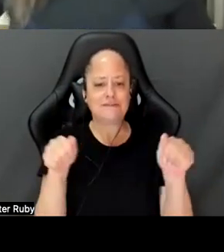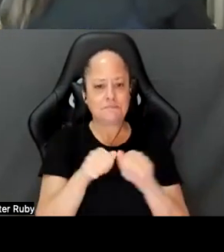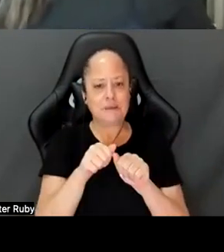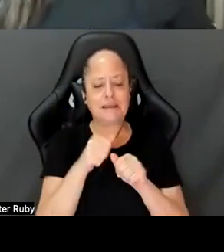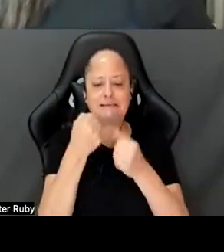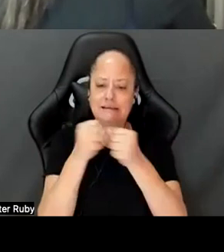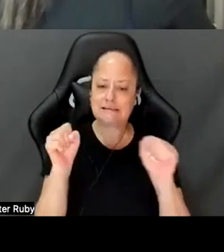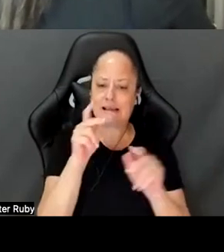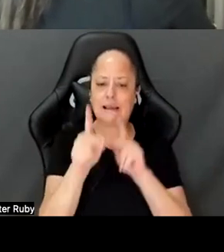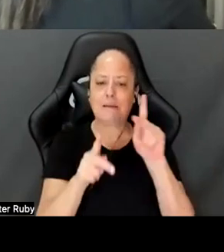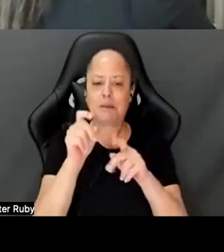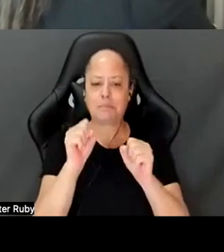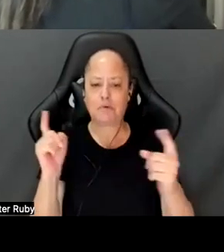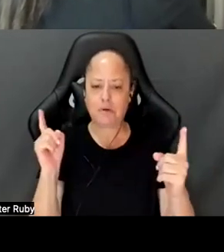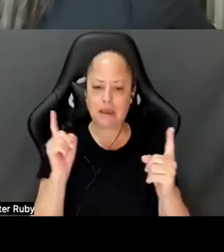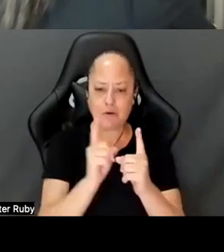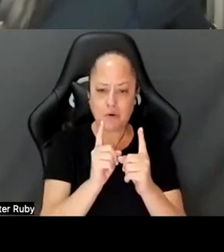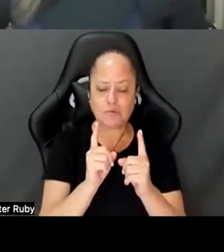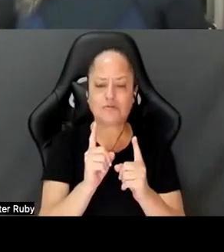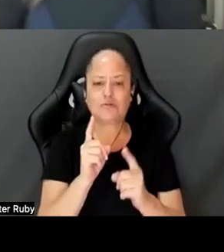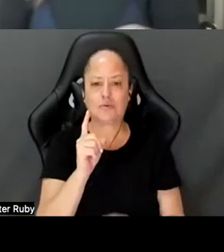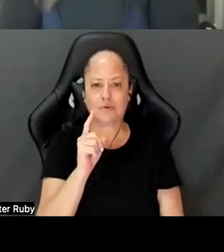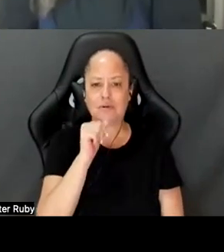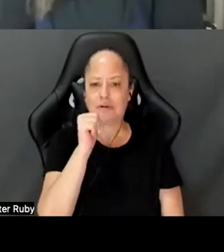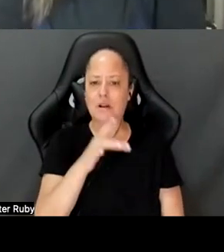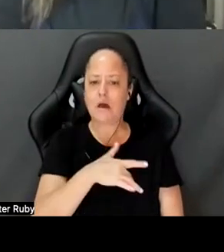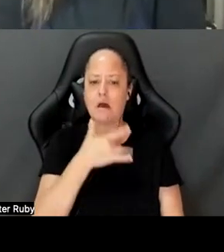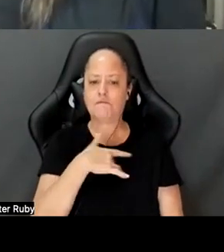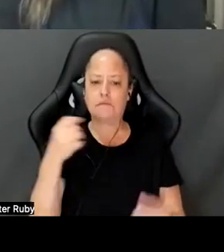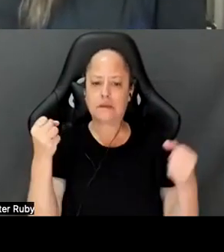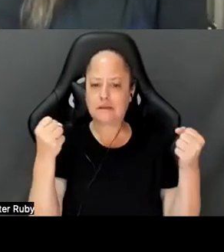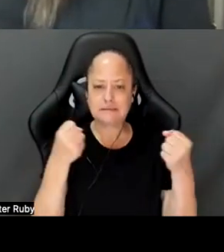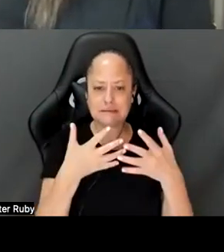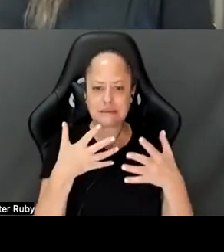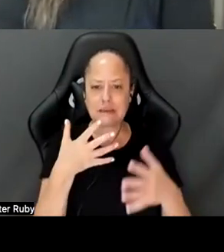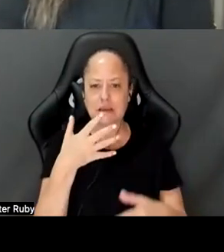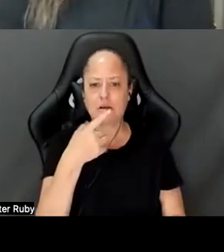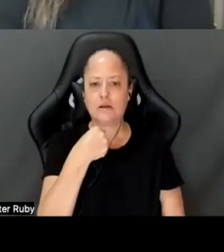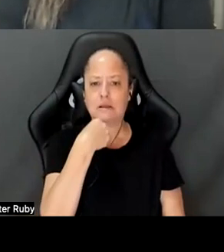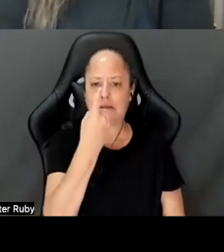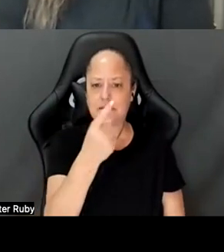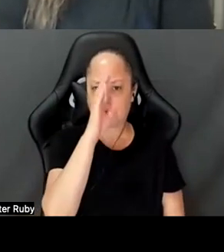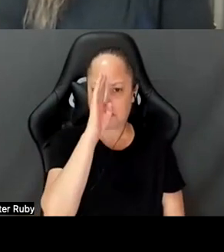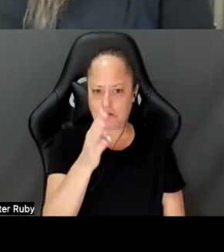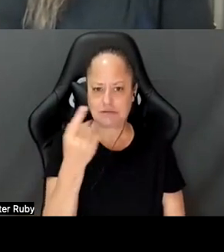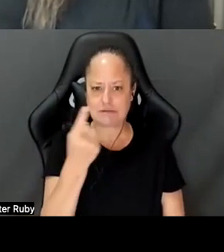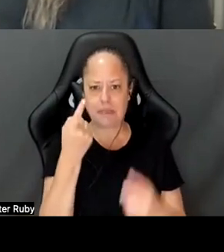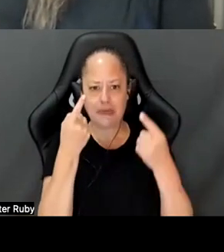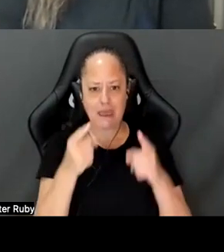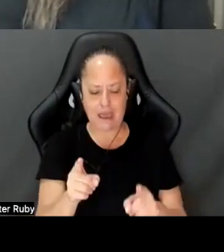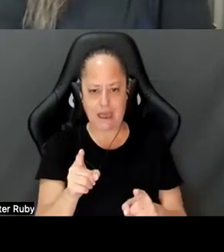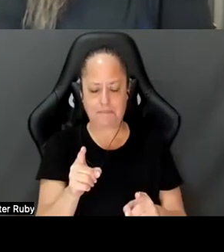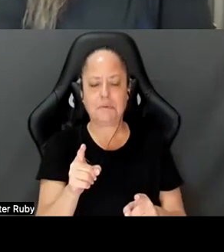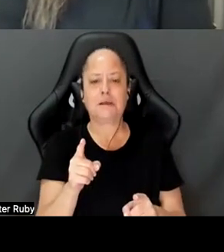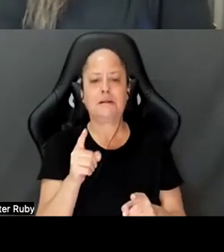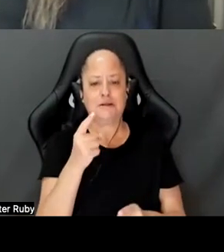to where we can go to and not feel scared to tell somebody something that happened to us. Because that was one